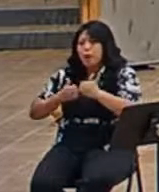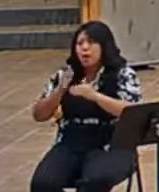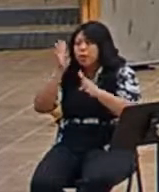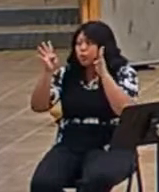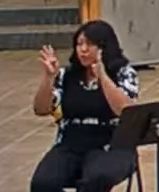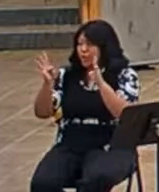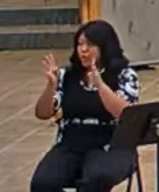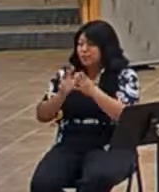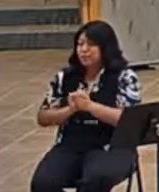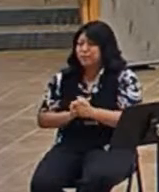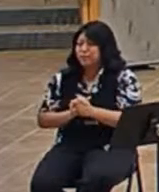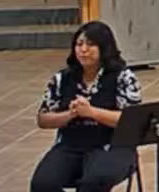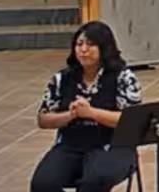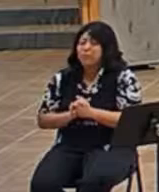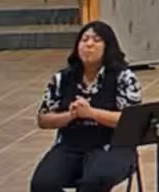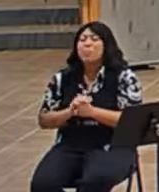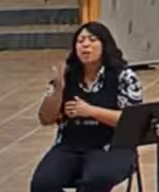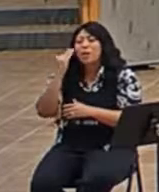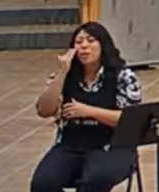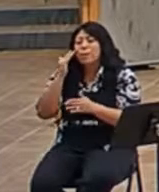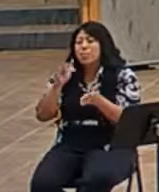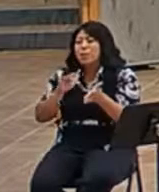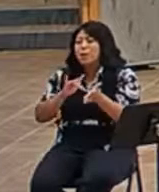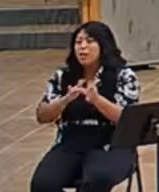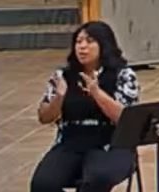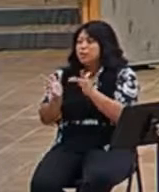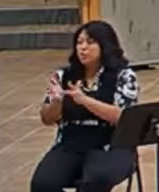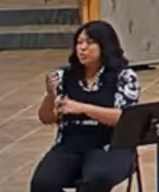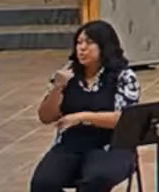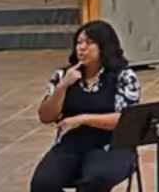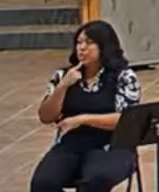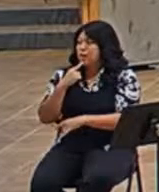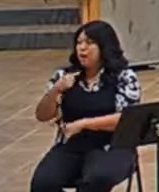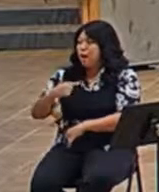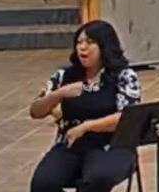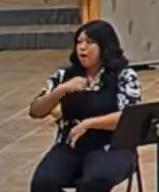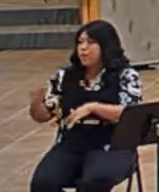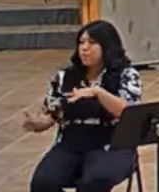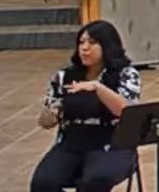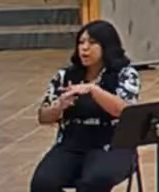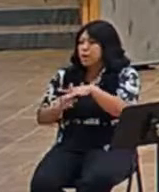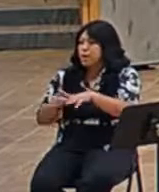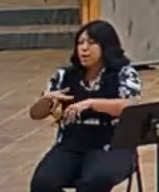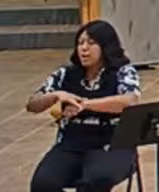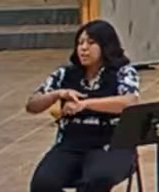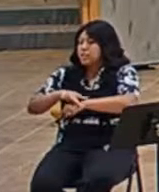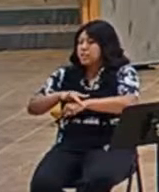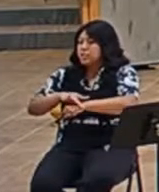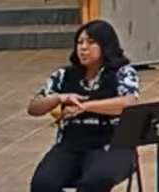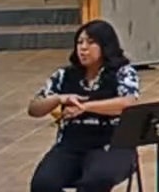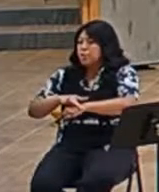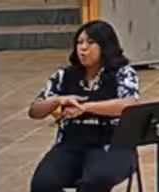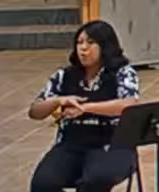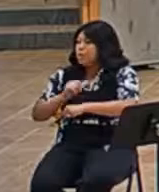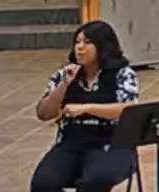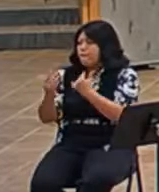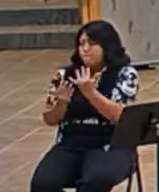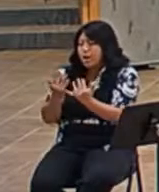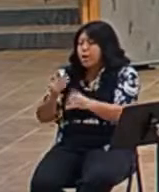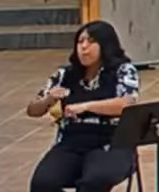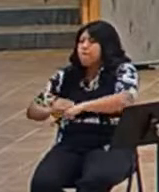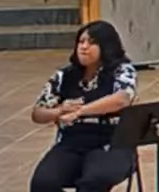it. You know, Jesus says, I have come to set the earth on